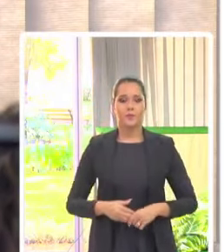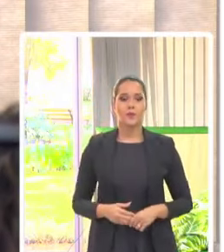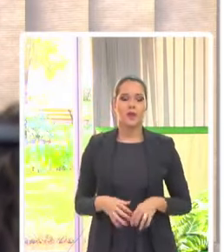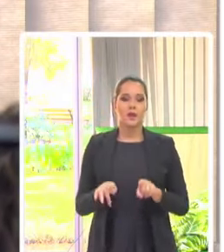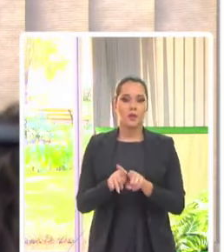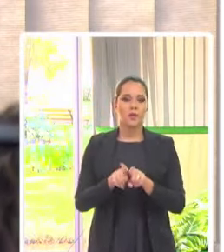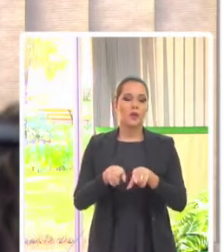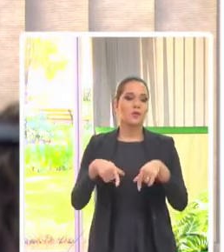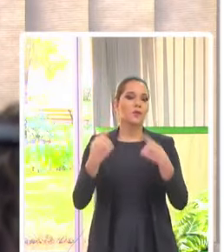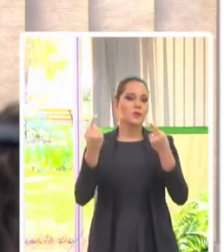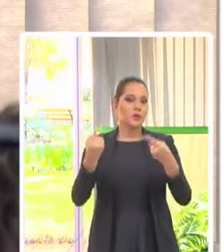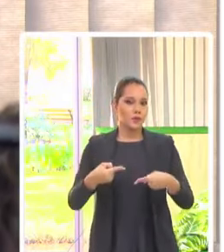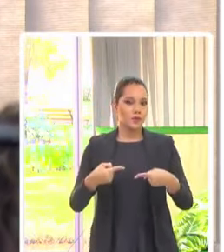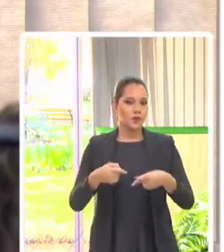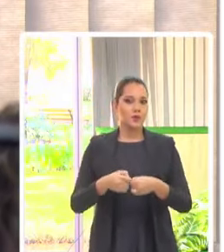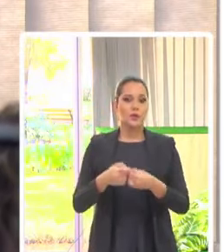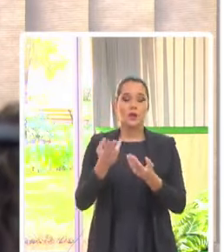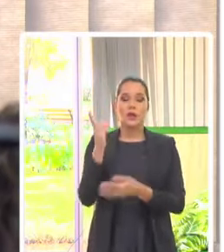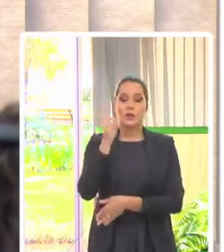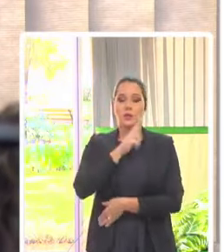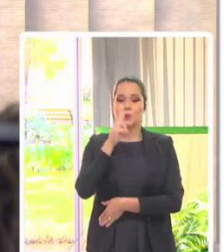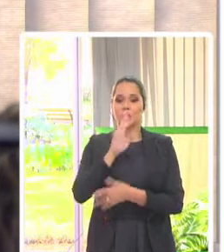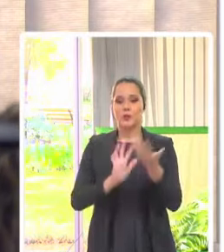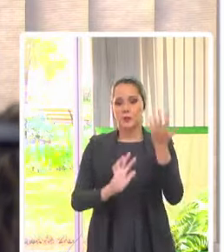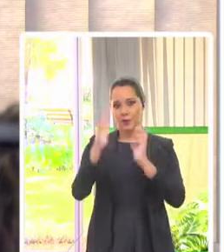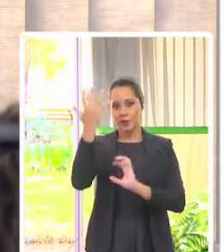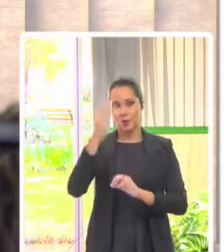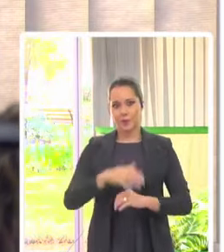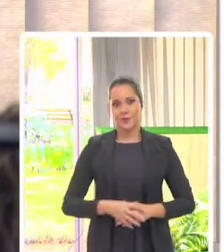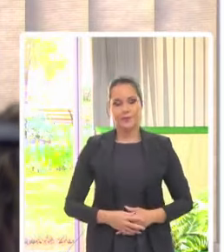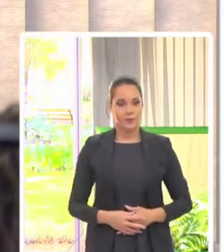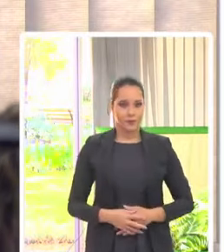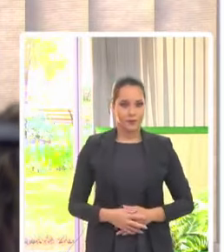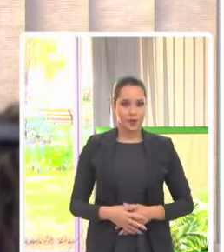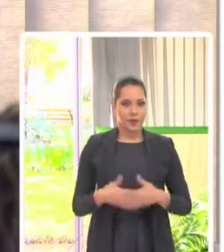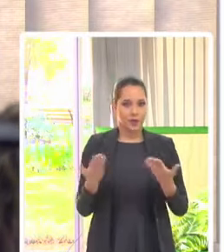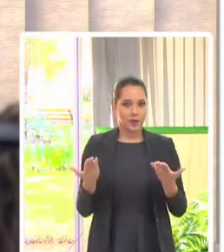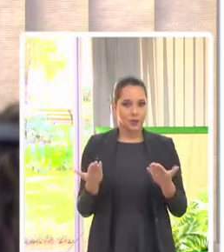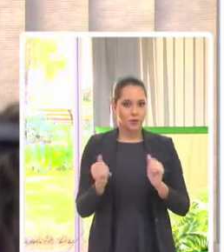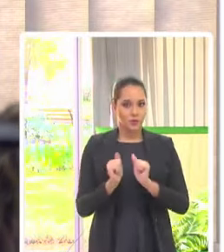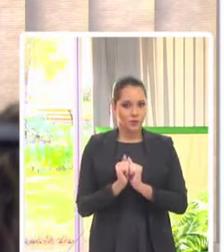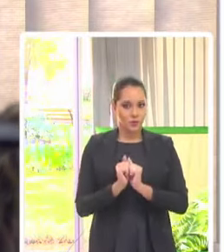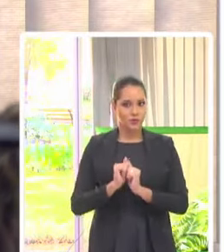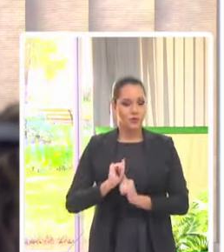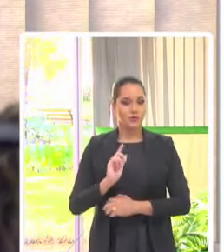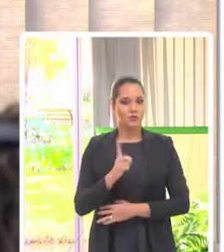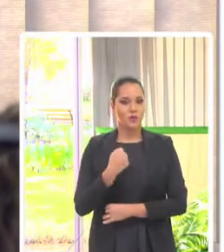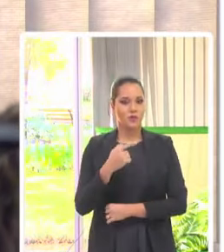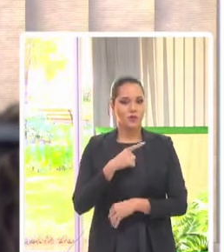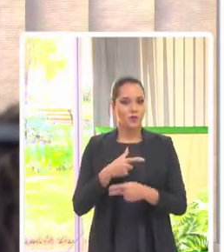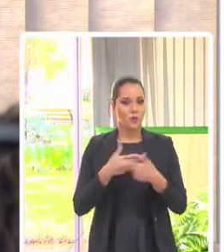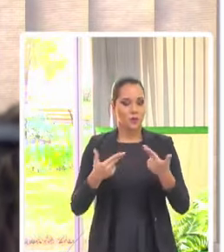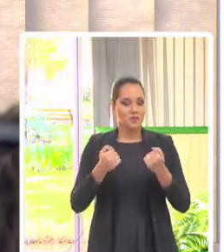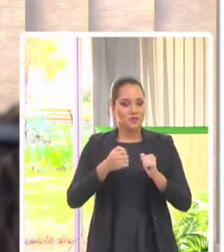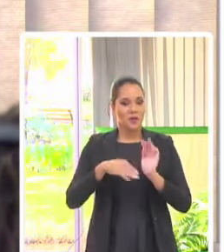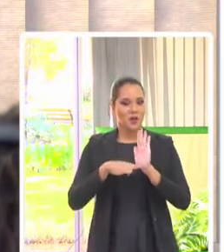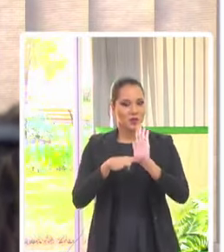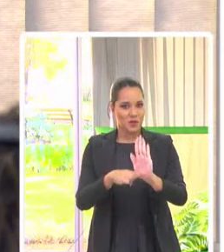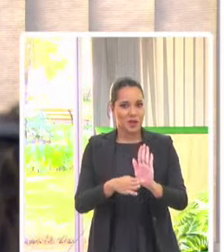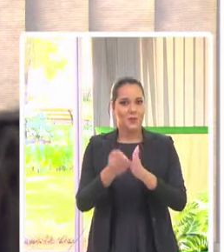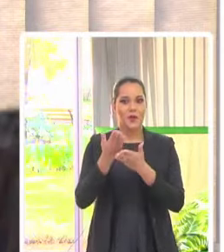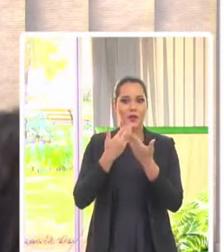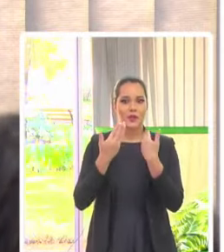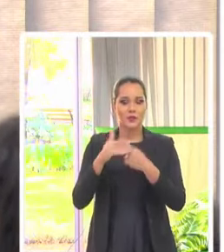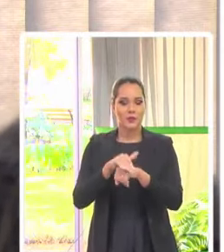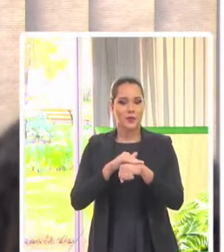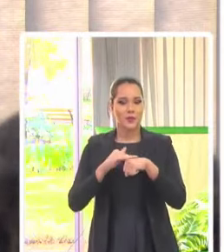climate emergencies. So building together, we have something to contribute to the conversation in that